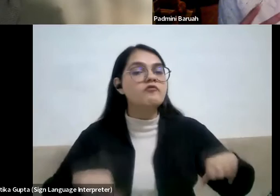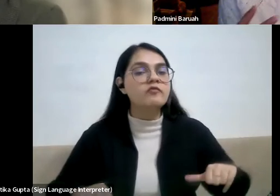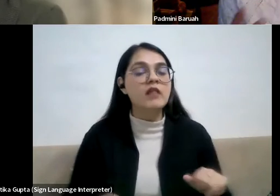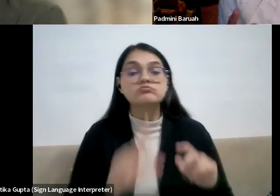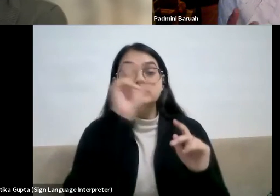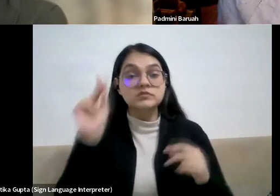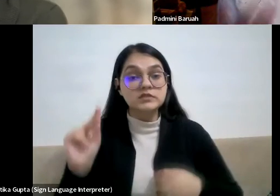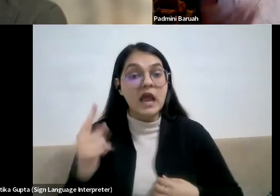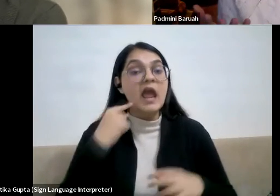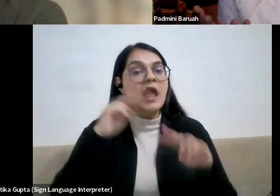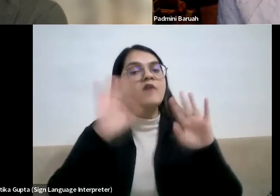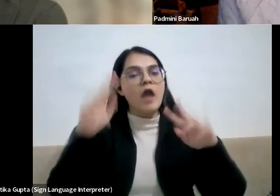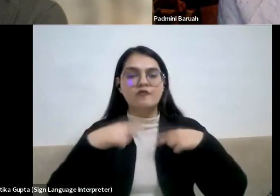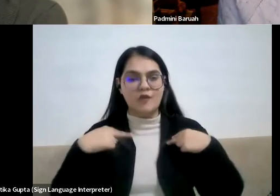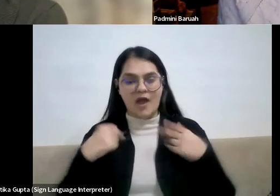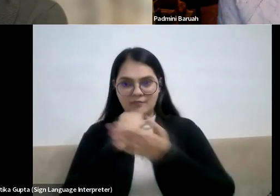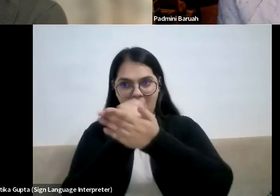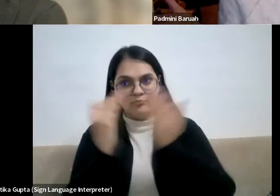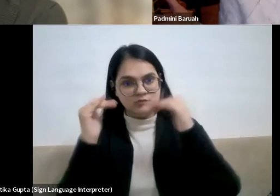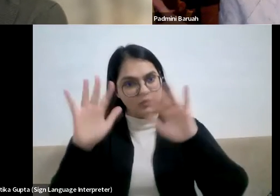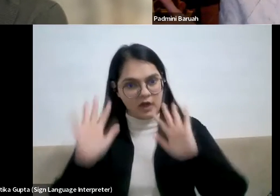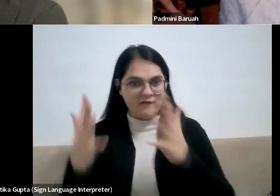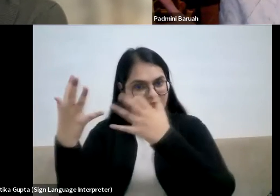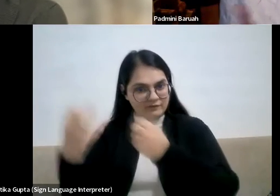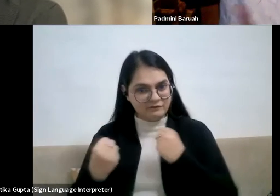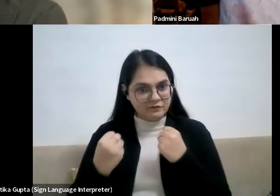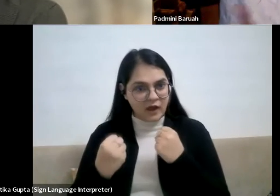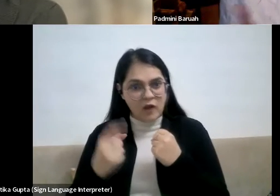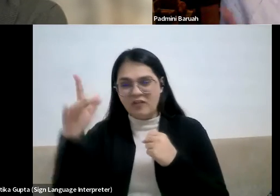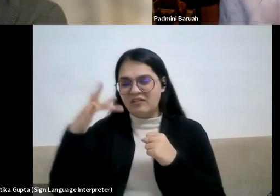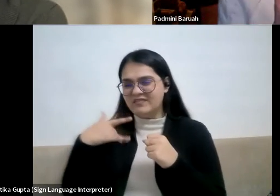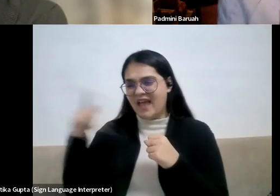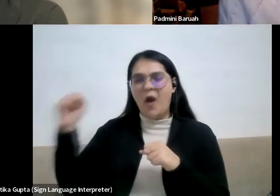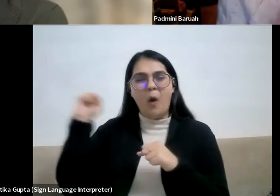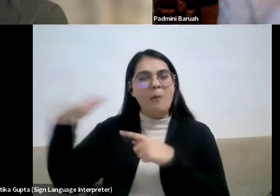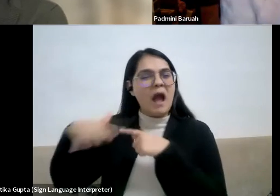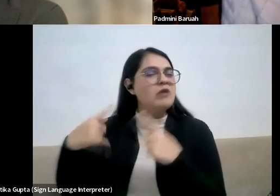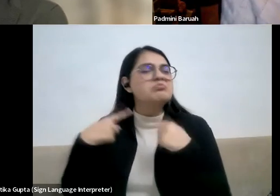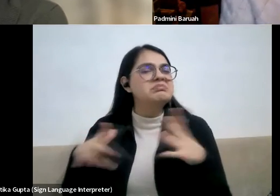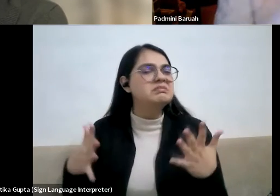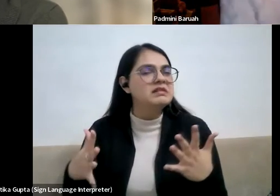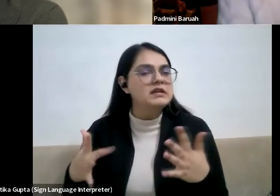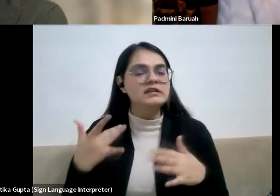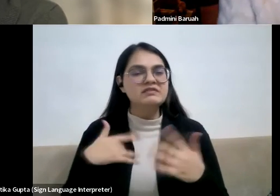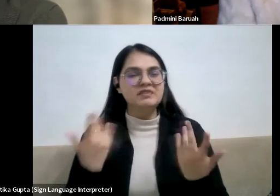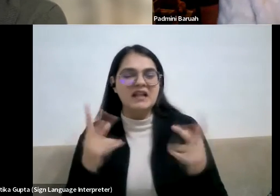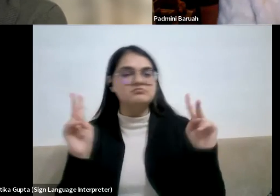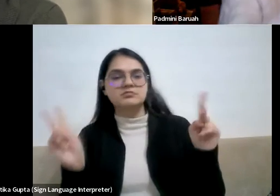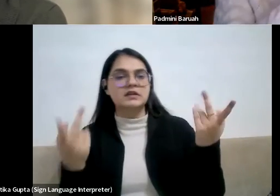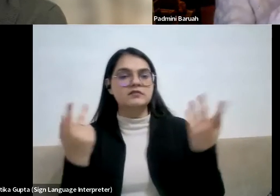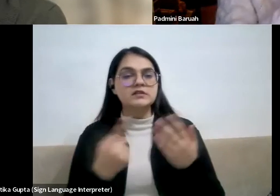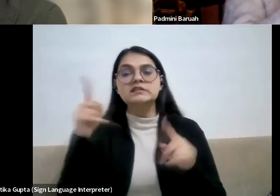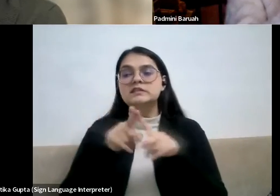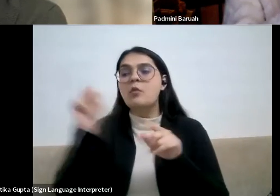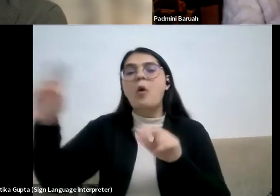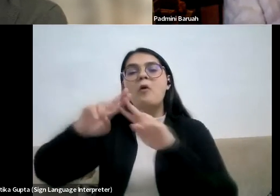Secondly, even if they find lawyers, sometimes they come from like strange networks. So sometimes people will approach family members,